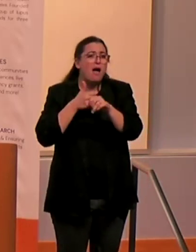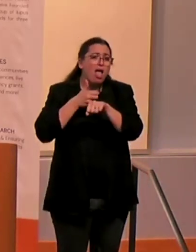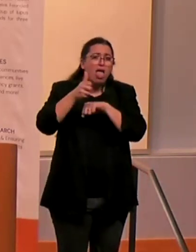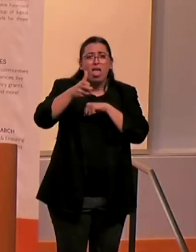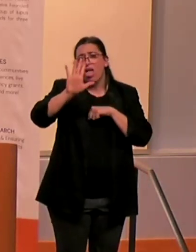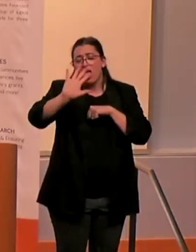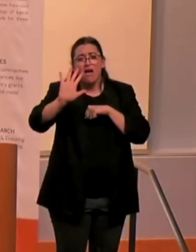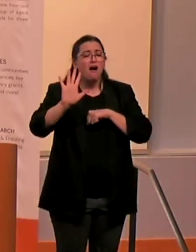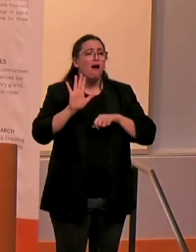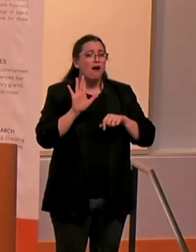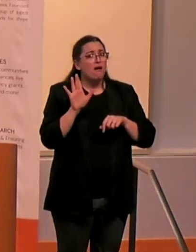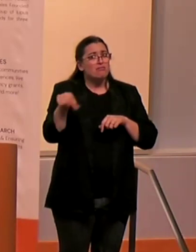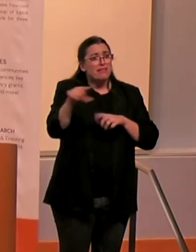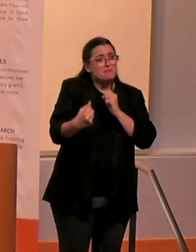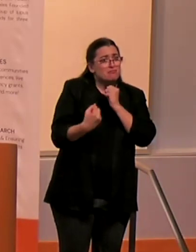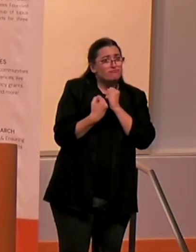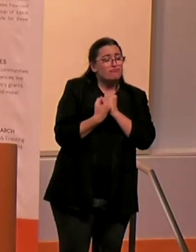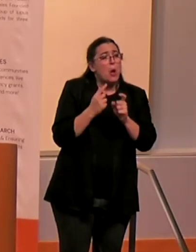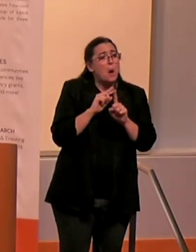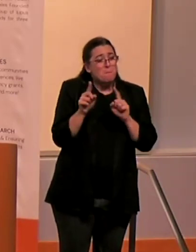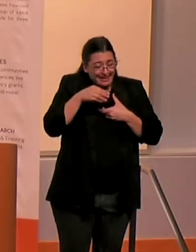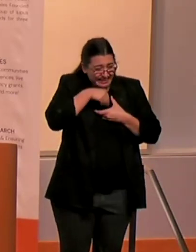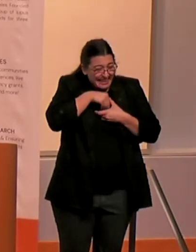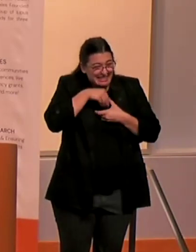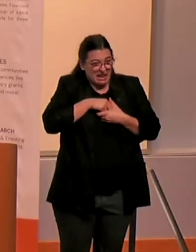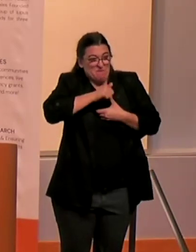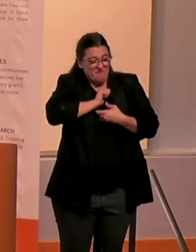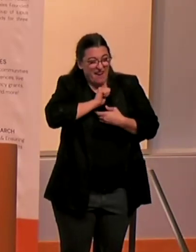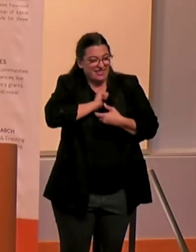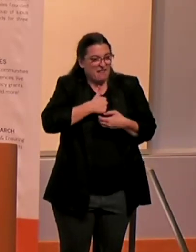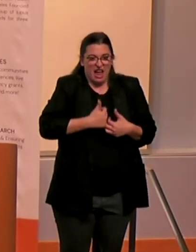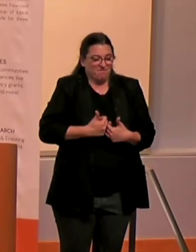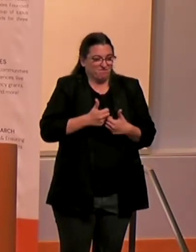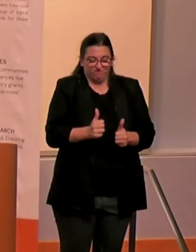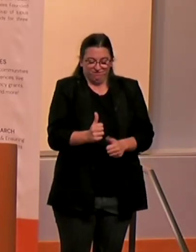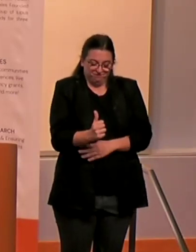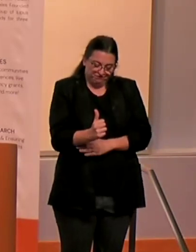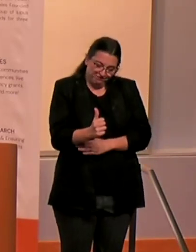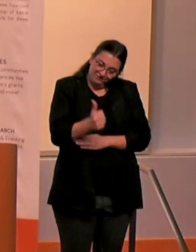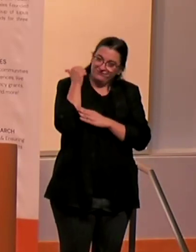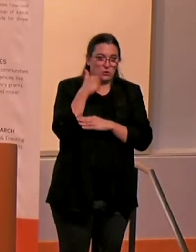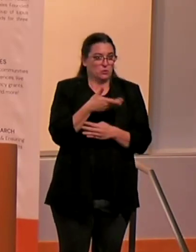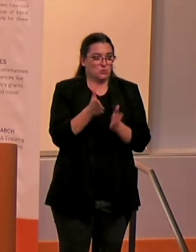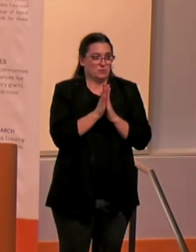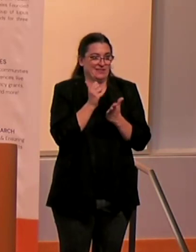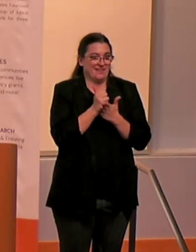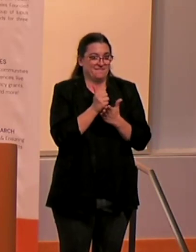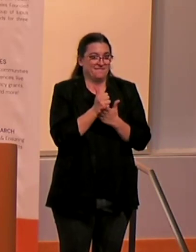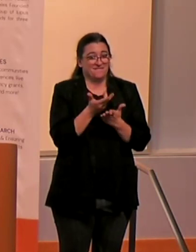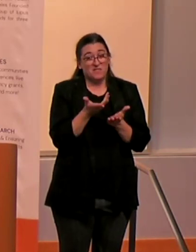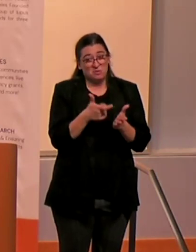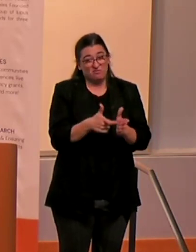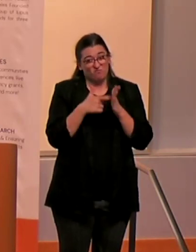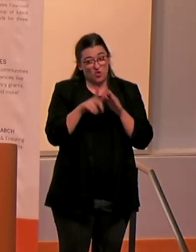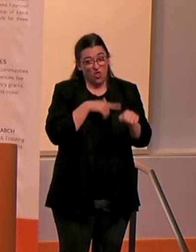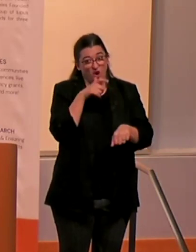very supportive, but it's just like internally, I really struggled to ask for help in the beginning. And so it's taken a lot of time